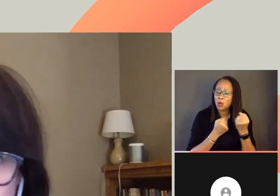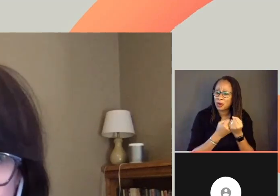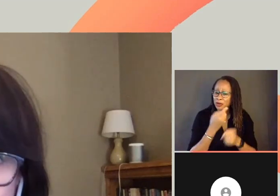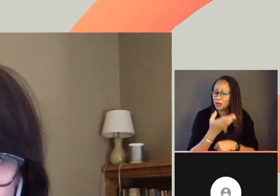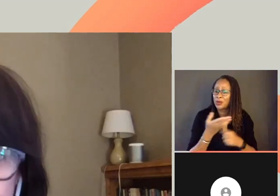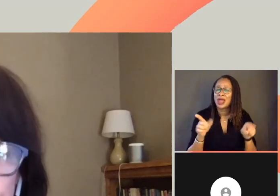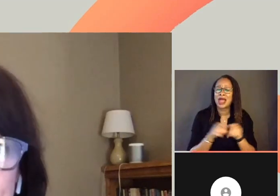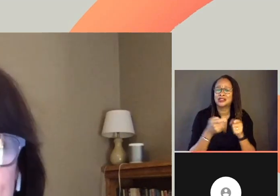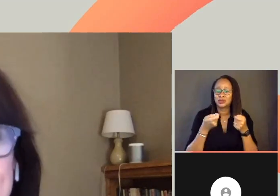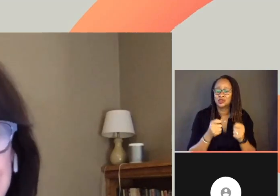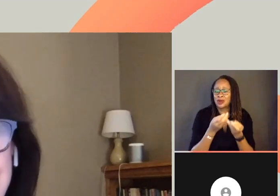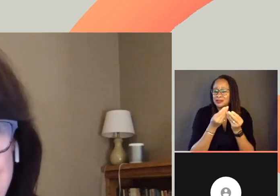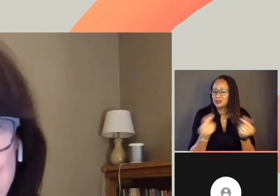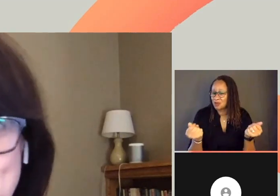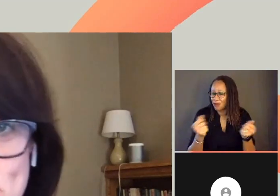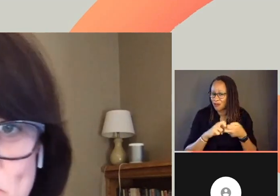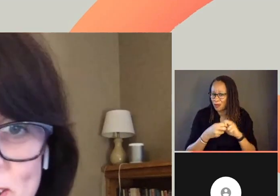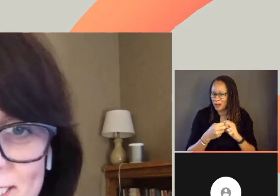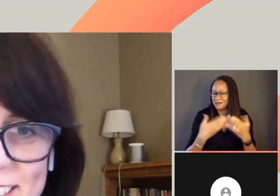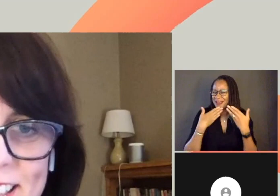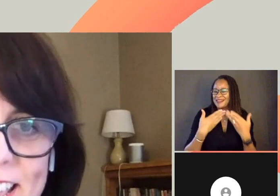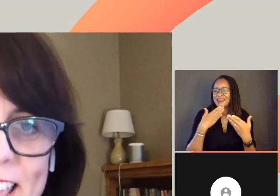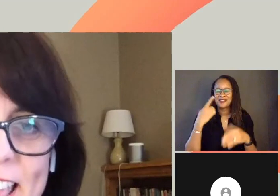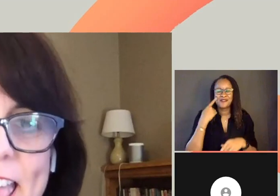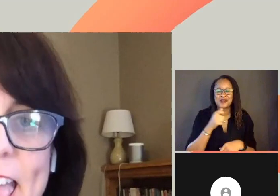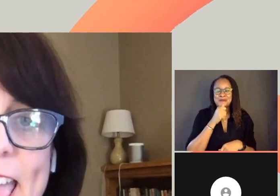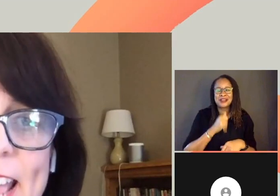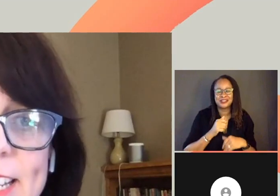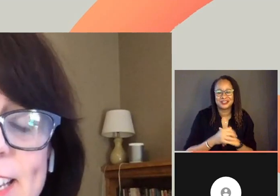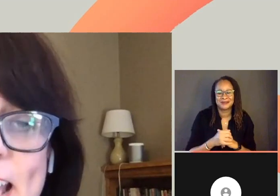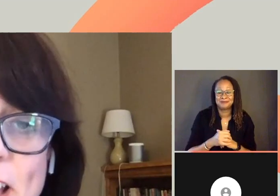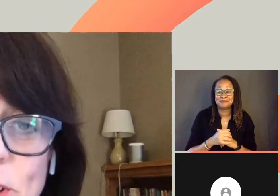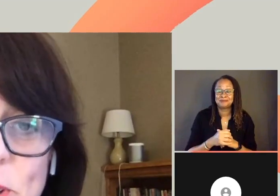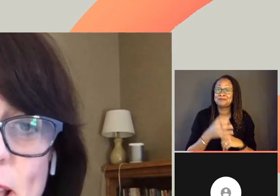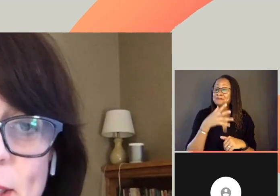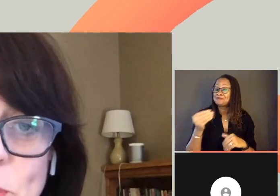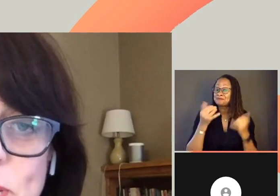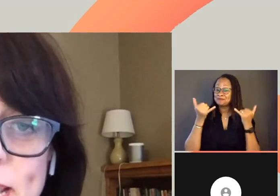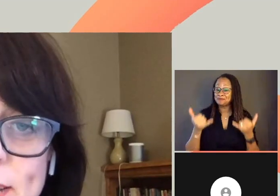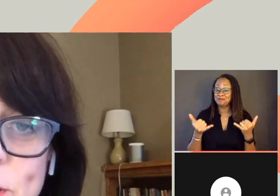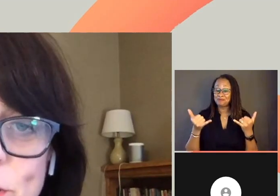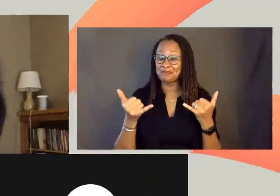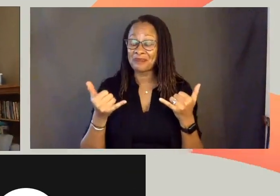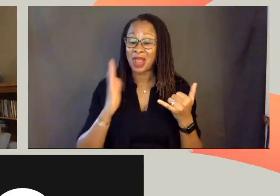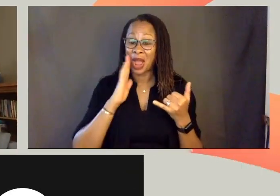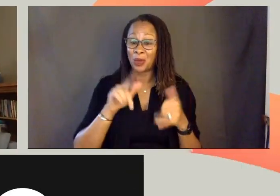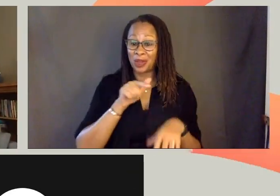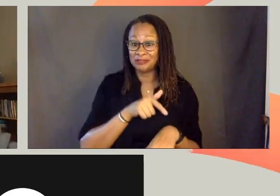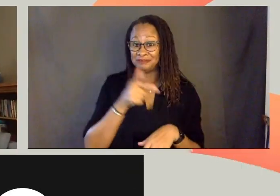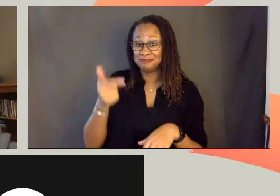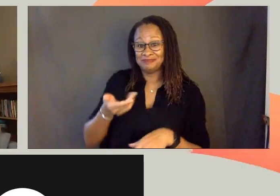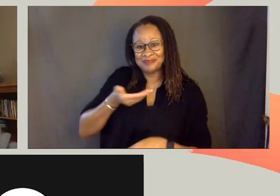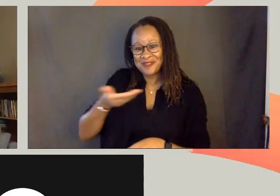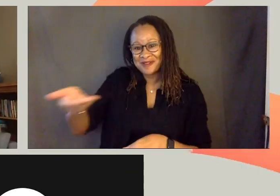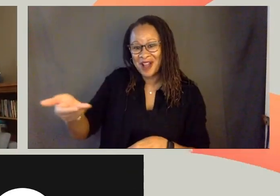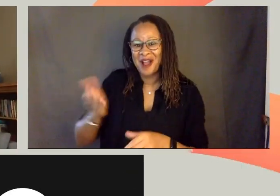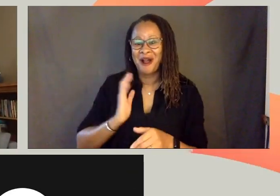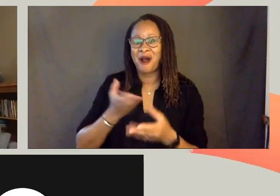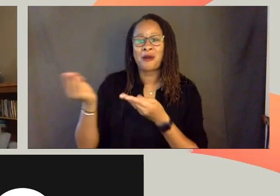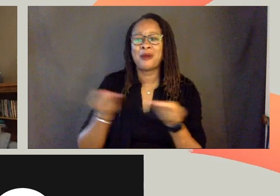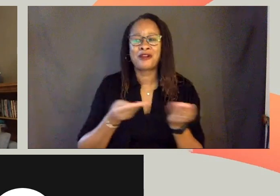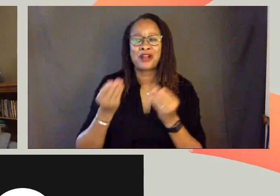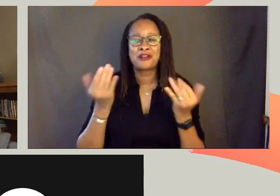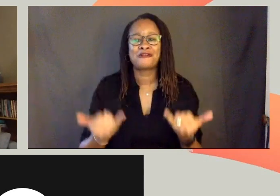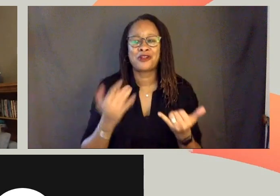as we try and work out the kinks. Thank you for your patience. And now I'm going to hand it over to our moderator for this